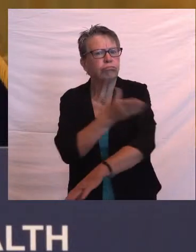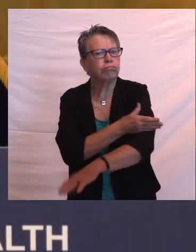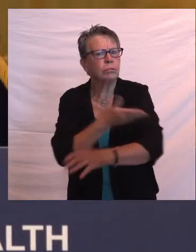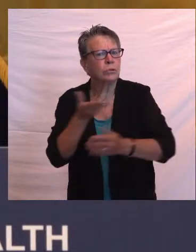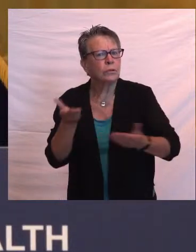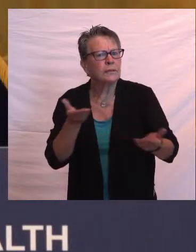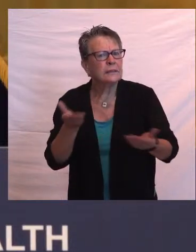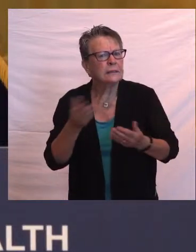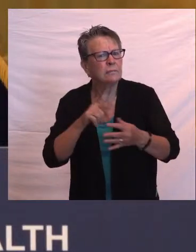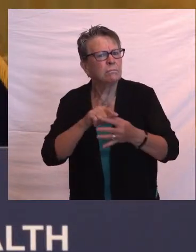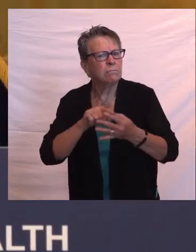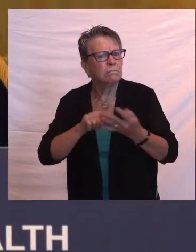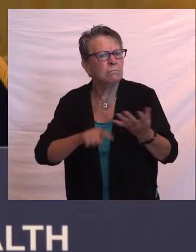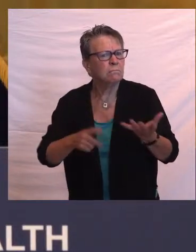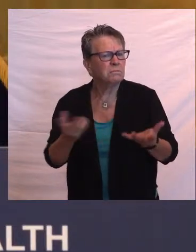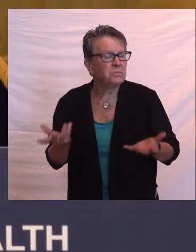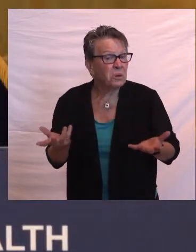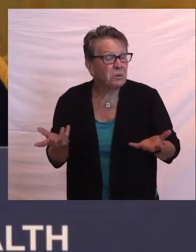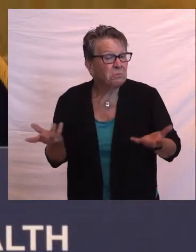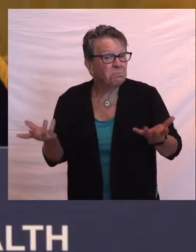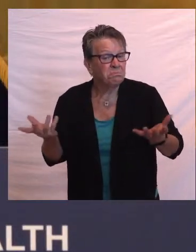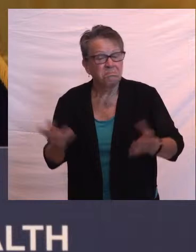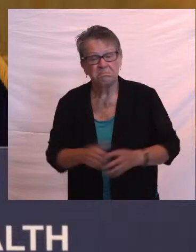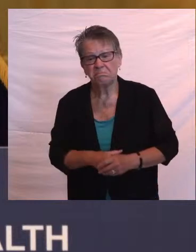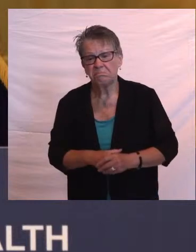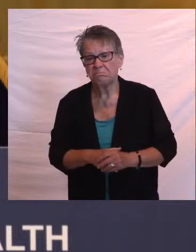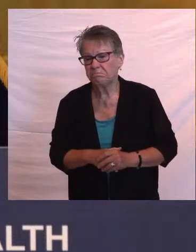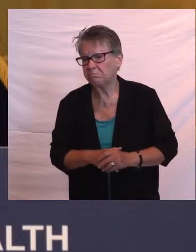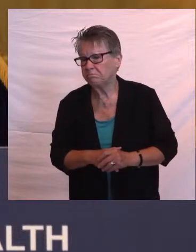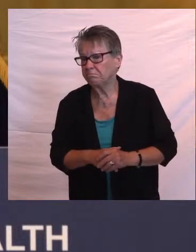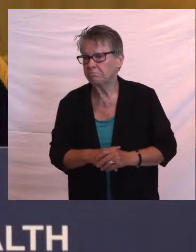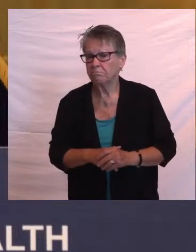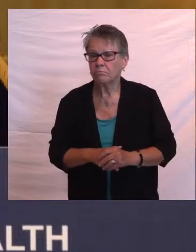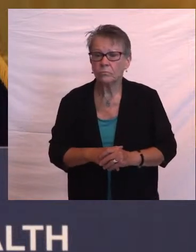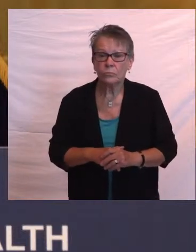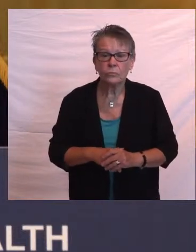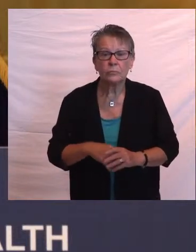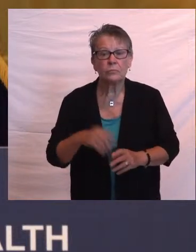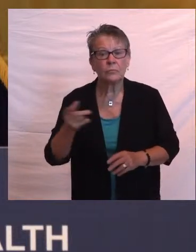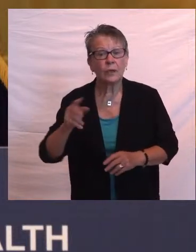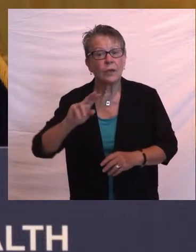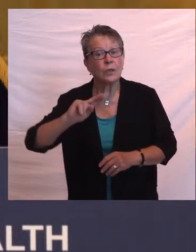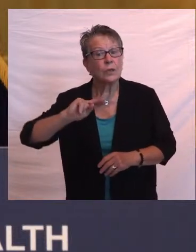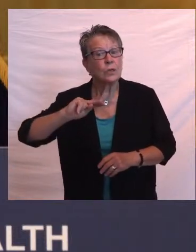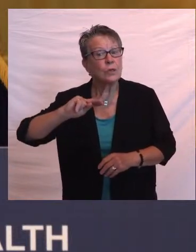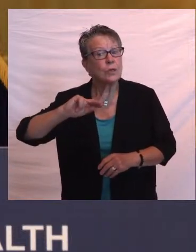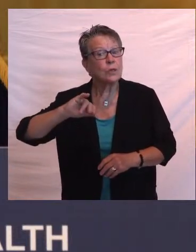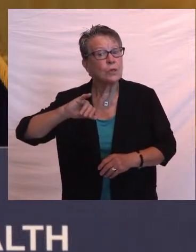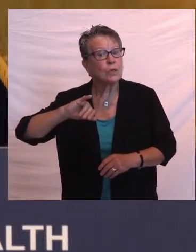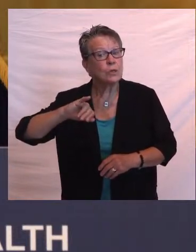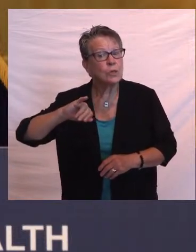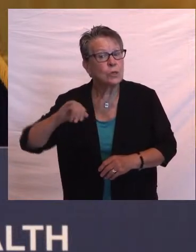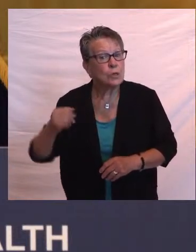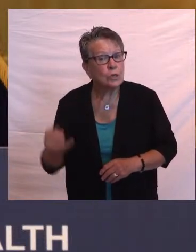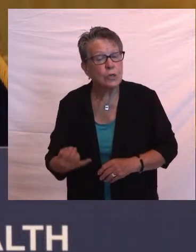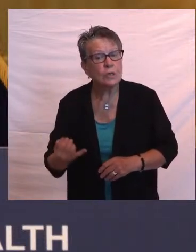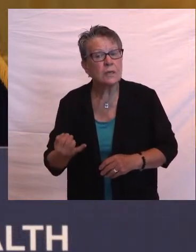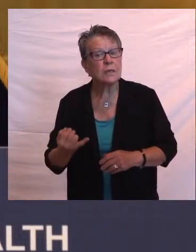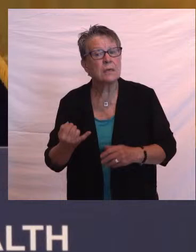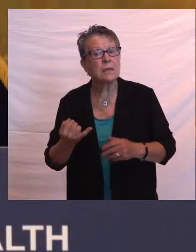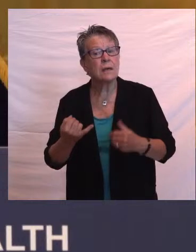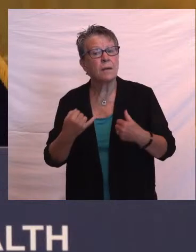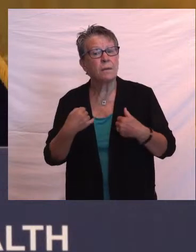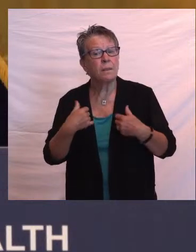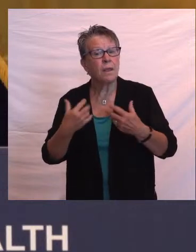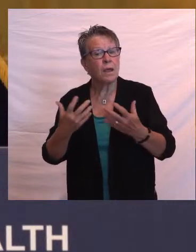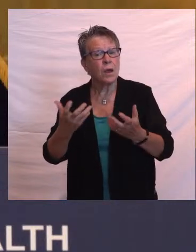Listen, on behalf of New Jersey, I'm a pig. I want it both ways. I want the infrastructure money, and I want the SALT cap